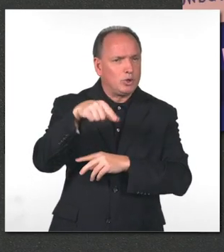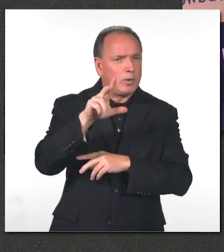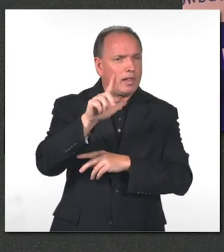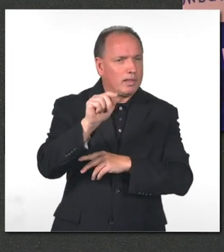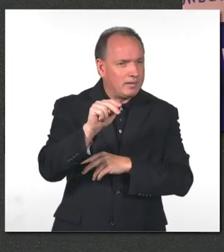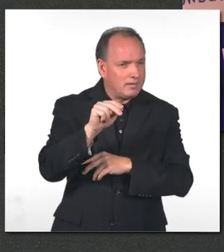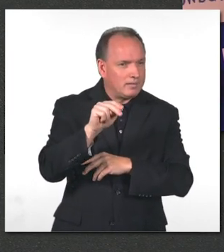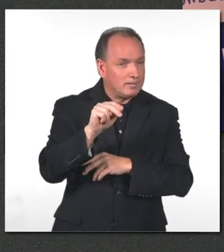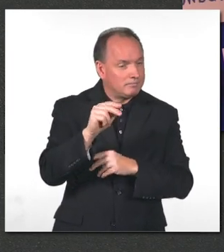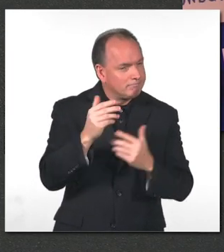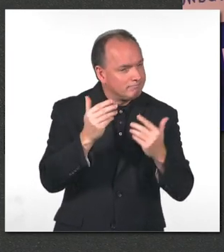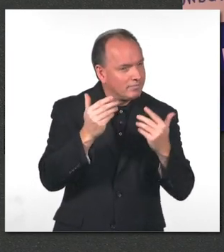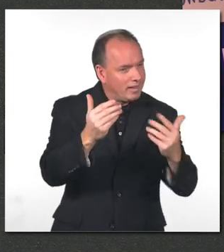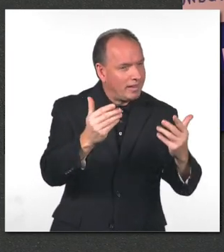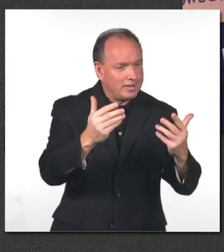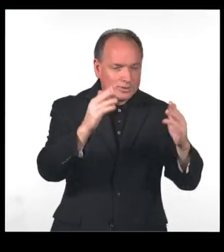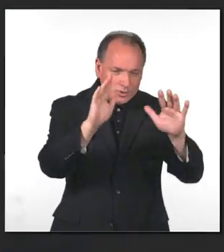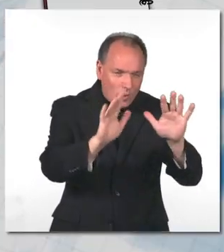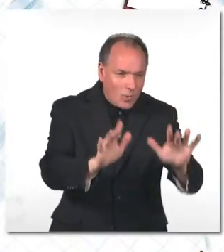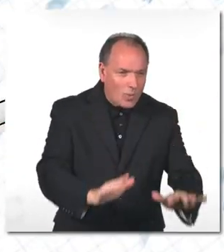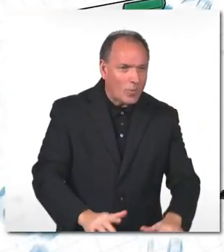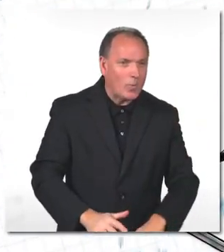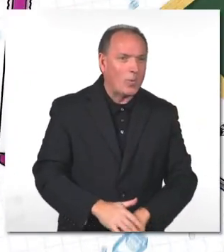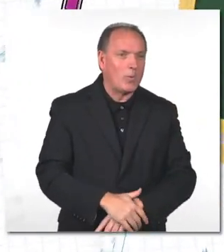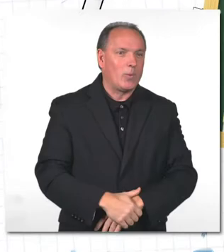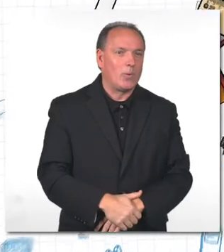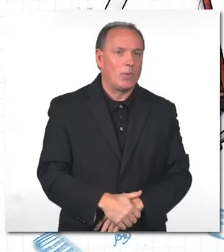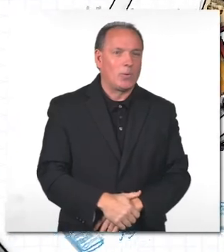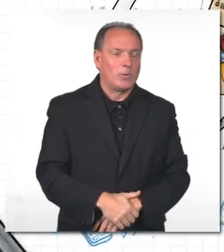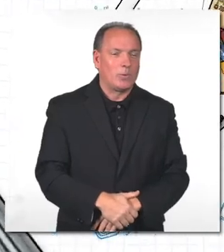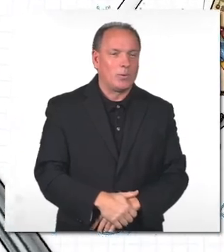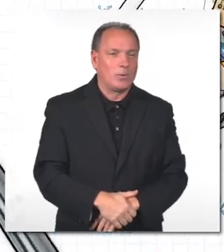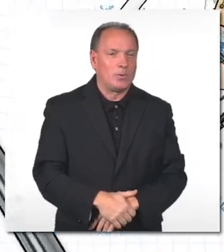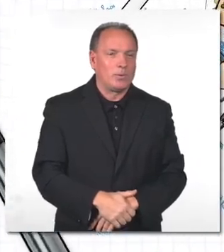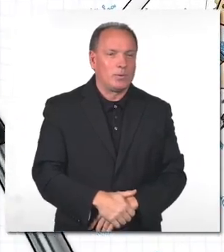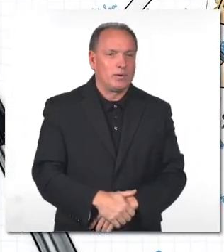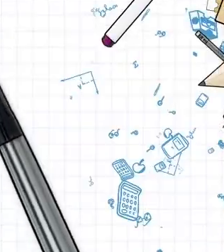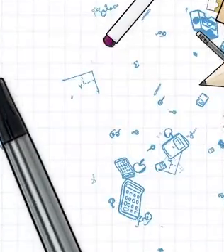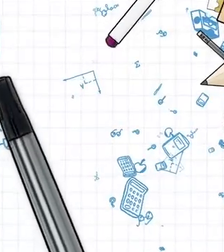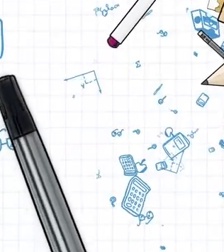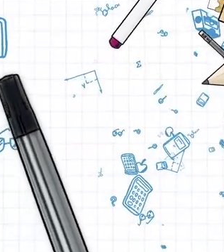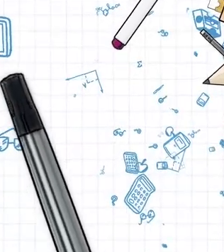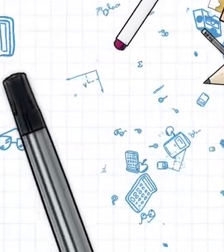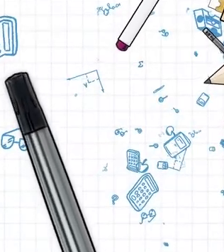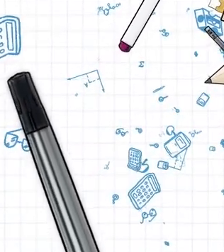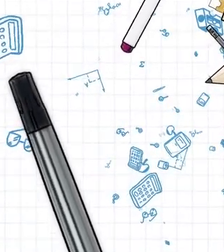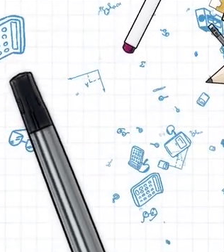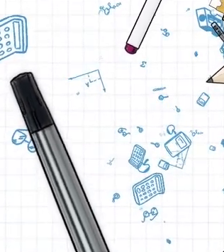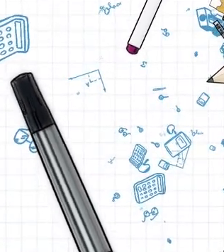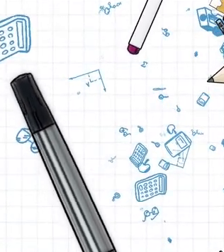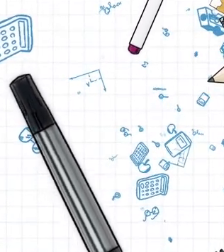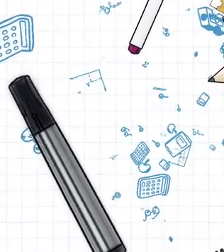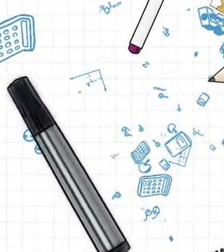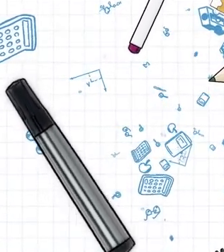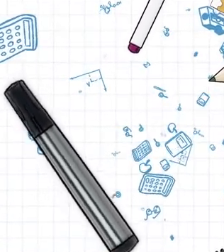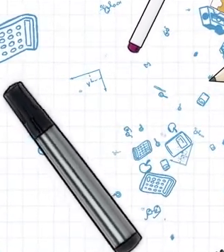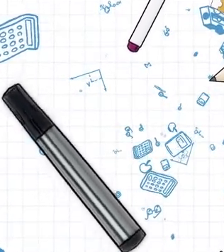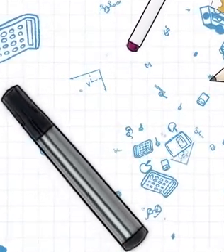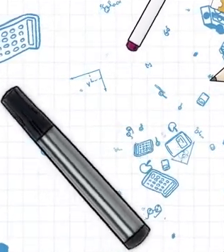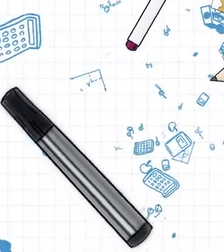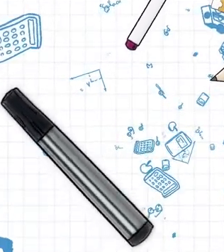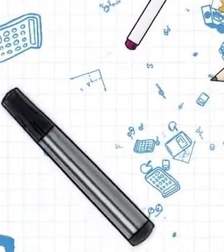Let it snow. Bye-bye. Thank you.